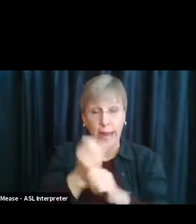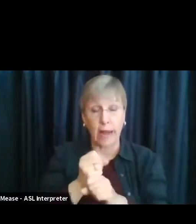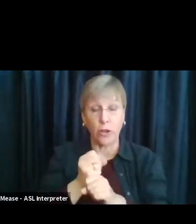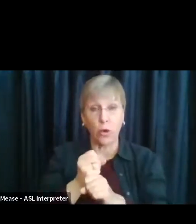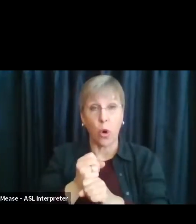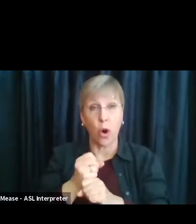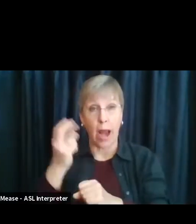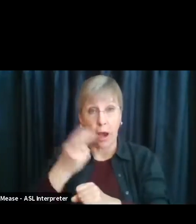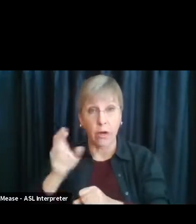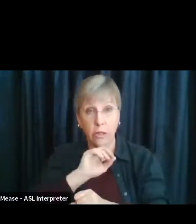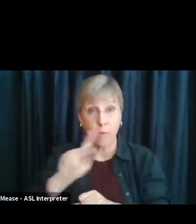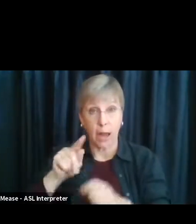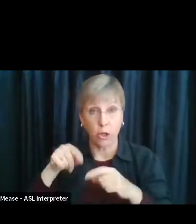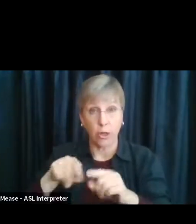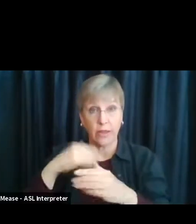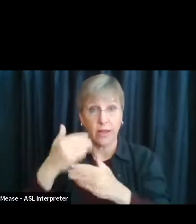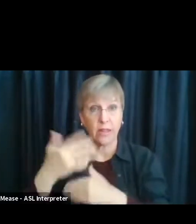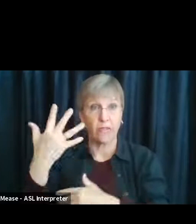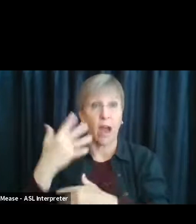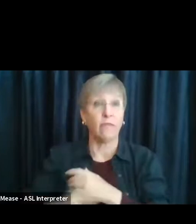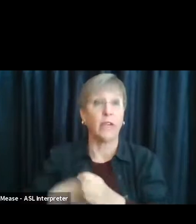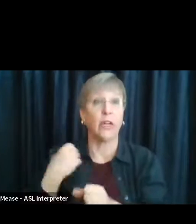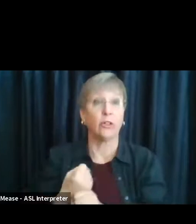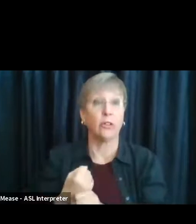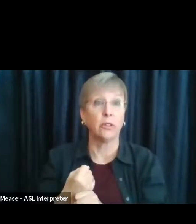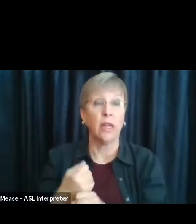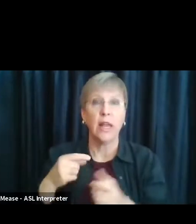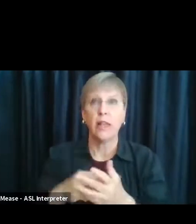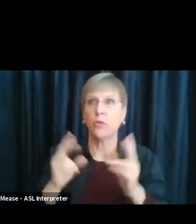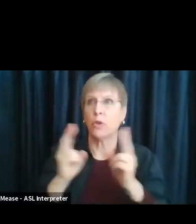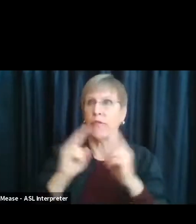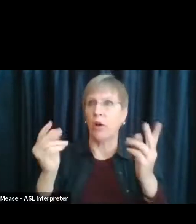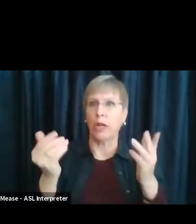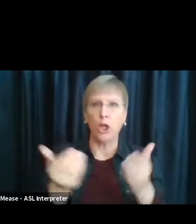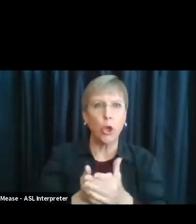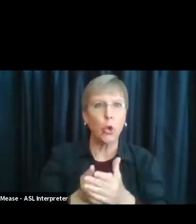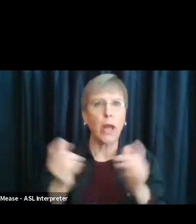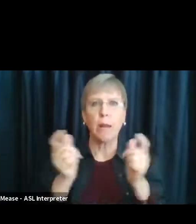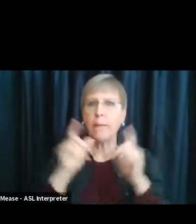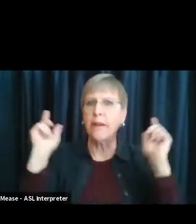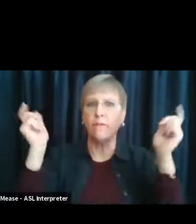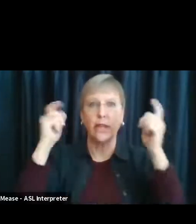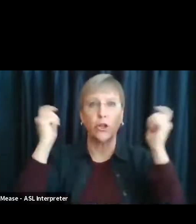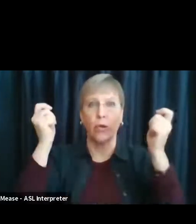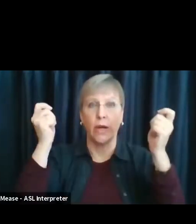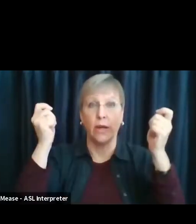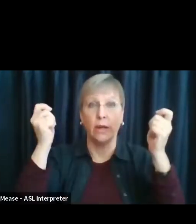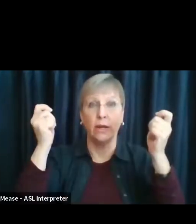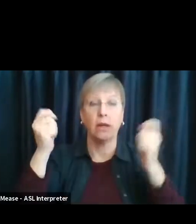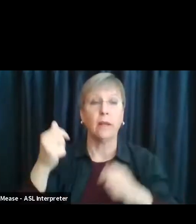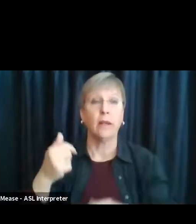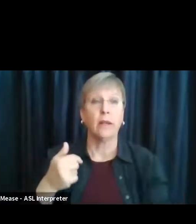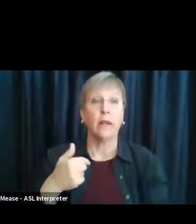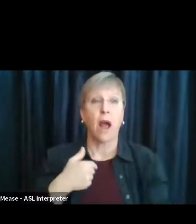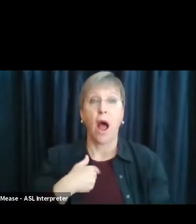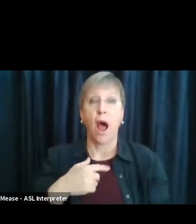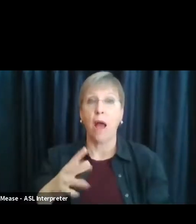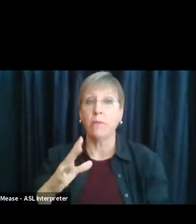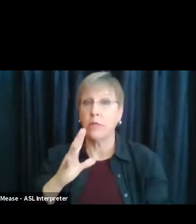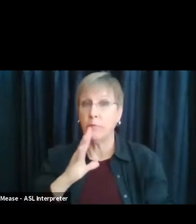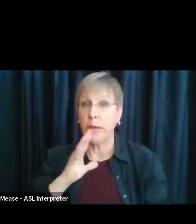years. This was very, very new, and this was a very big victory. I'm speaking a